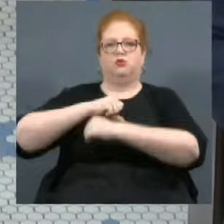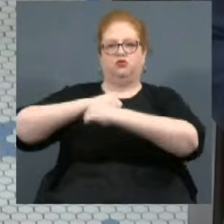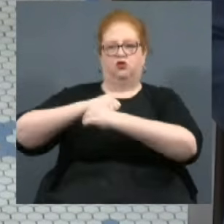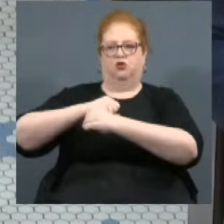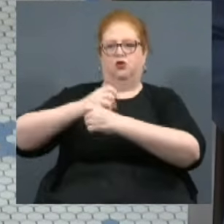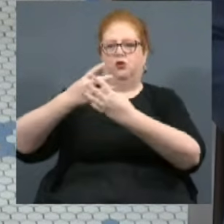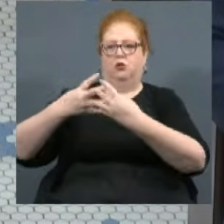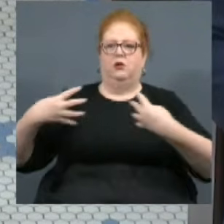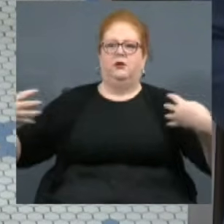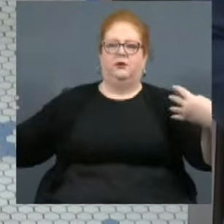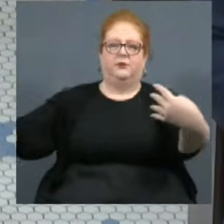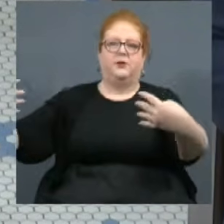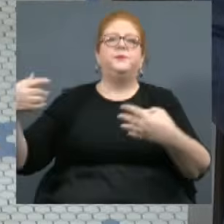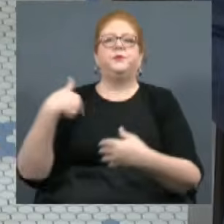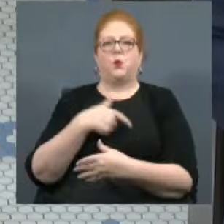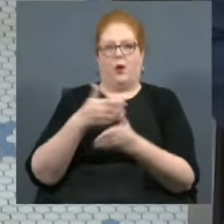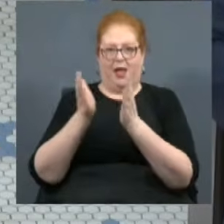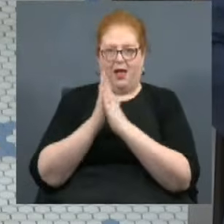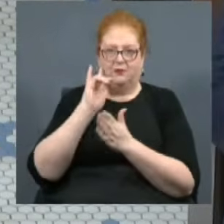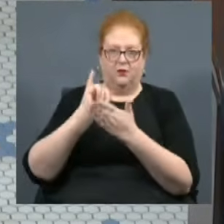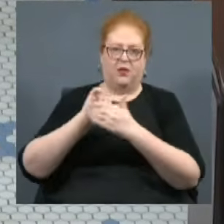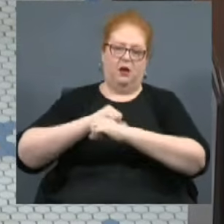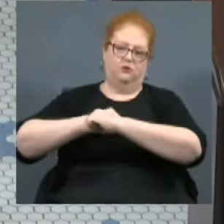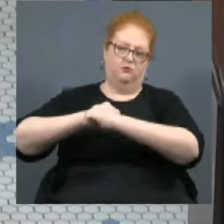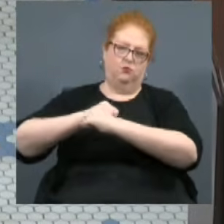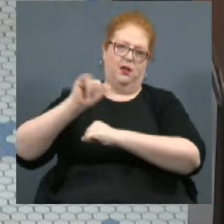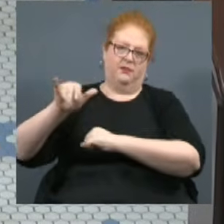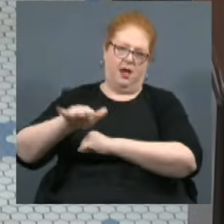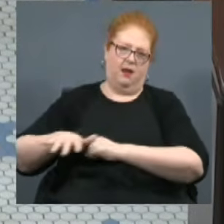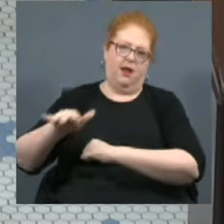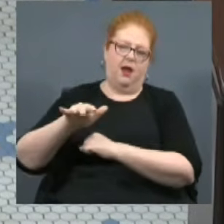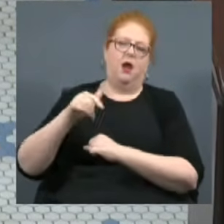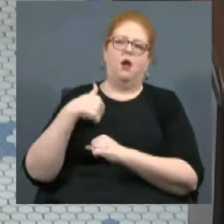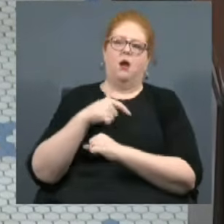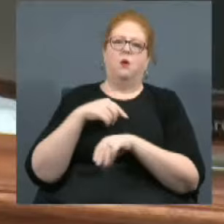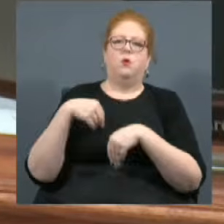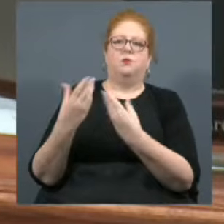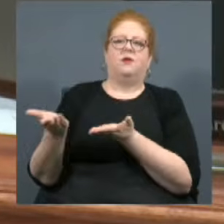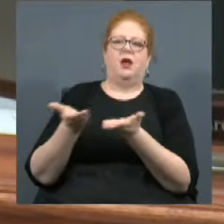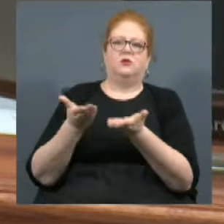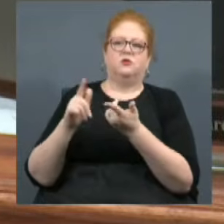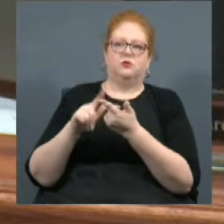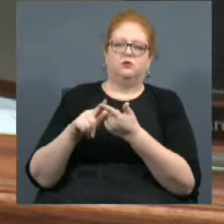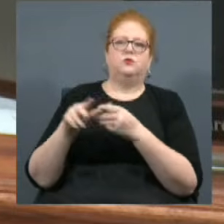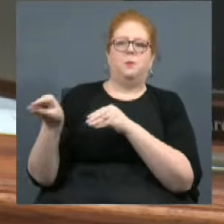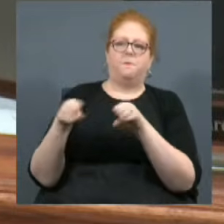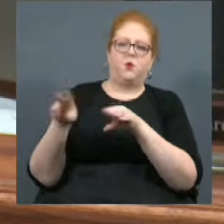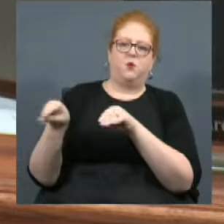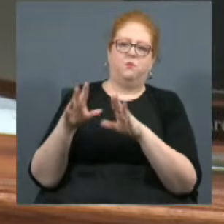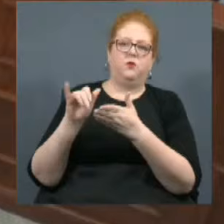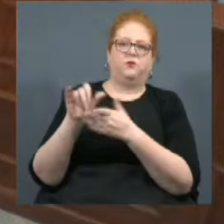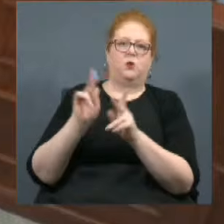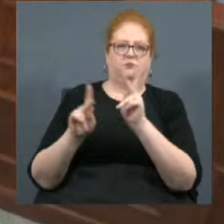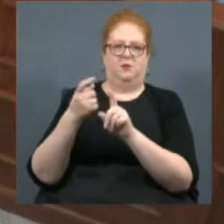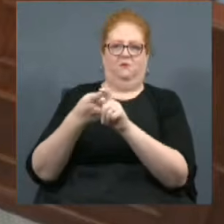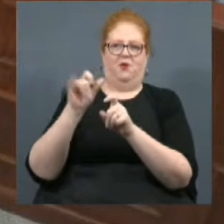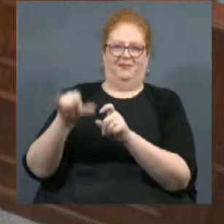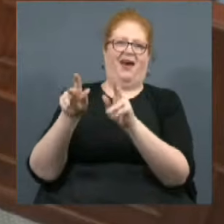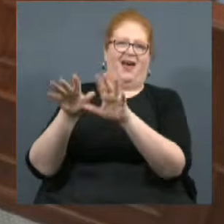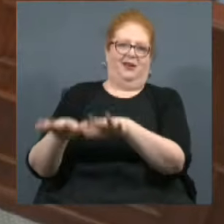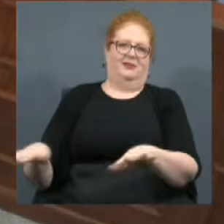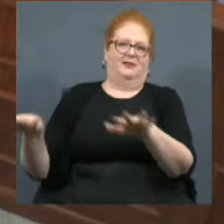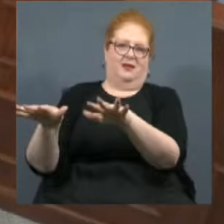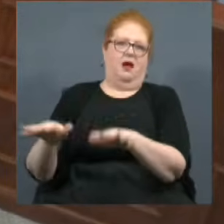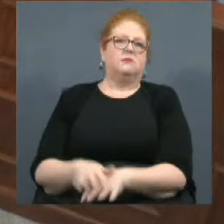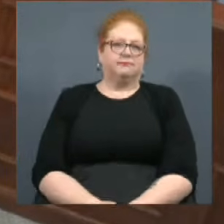then we're working with individuals each and every day to provide services to them to move away from the site. Thank you. Yes, ma'am. Thank